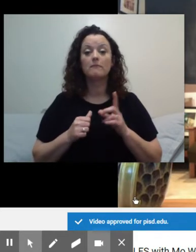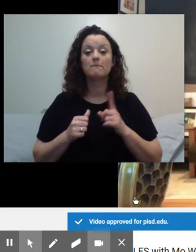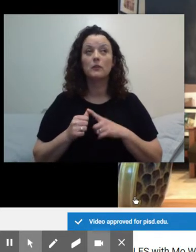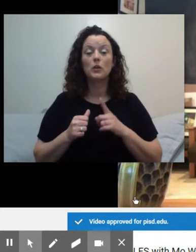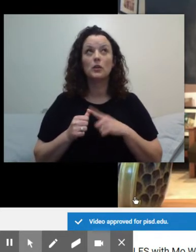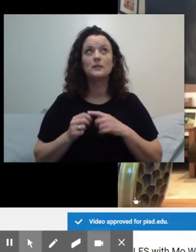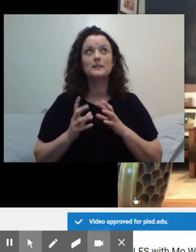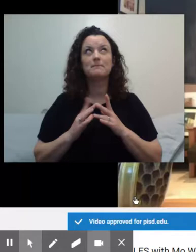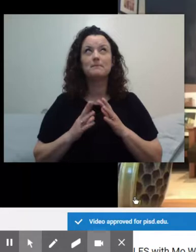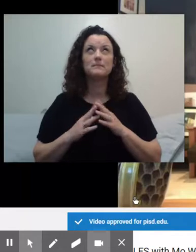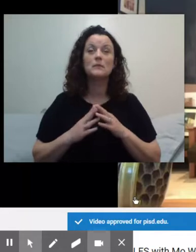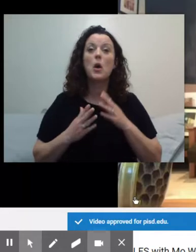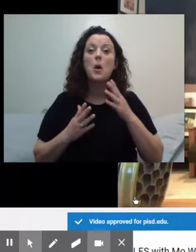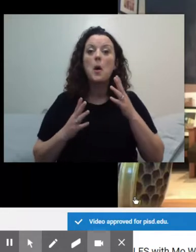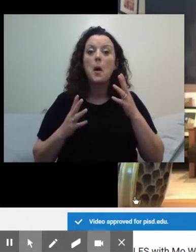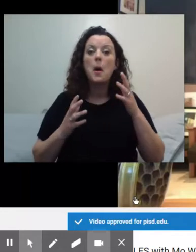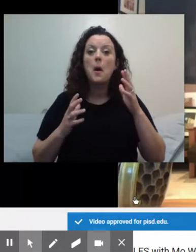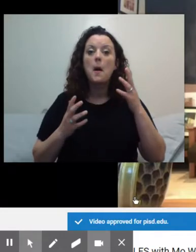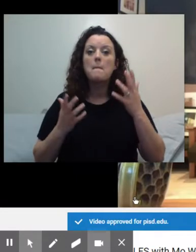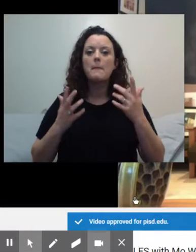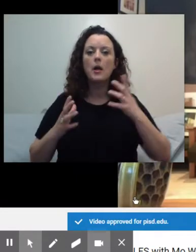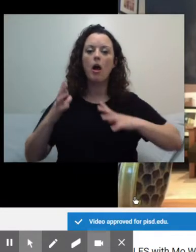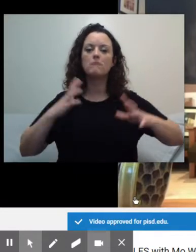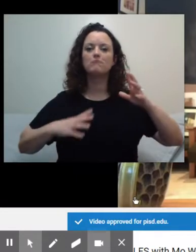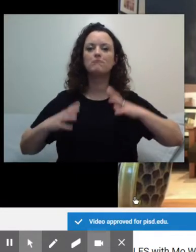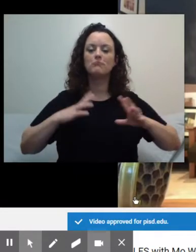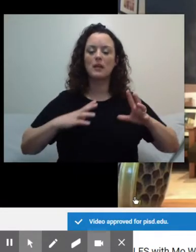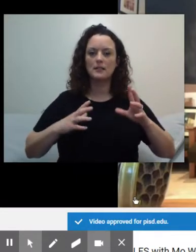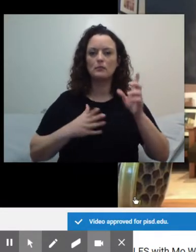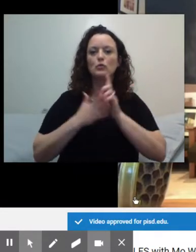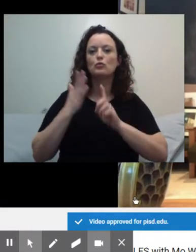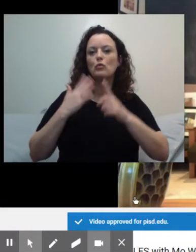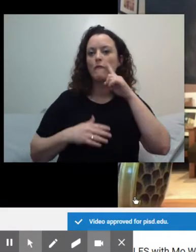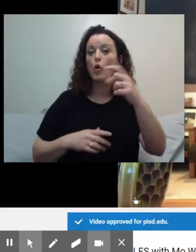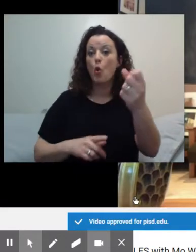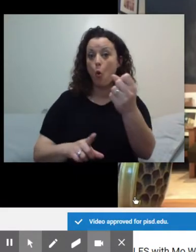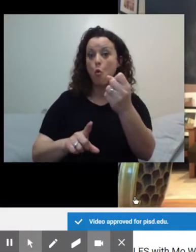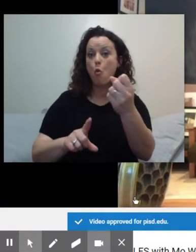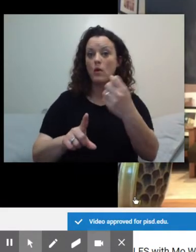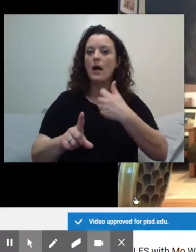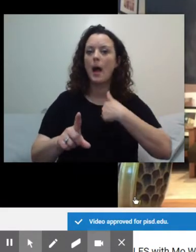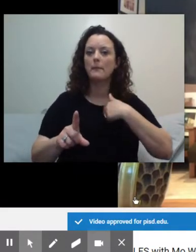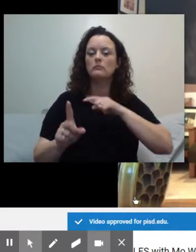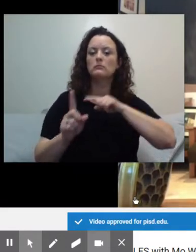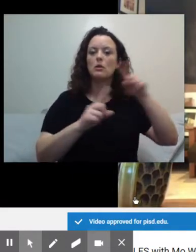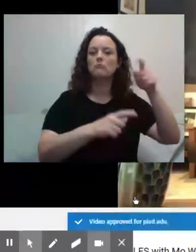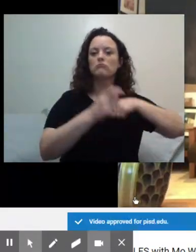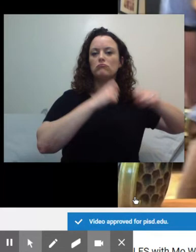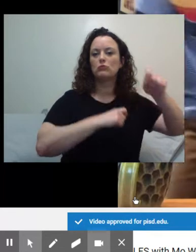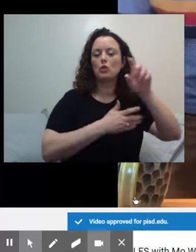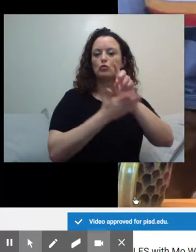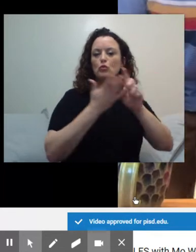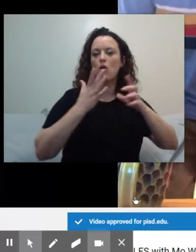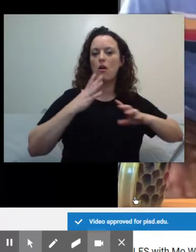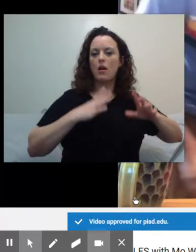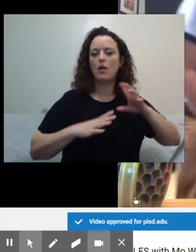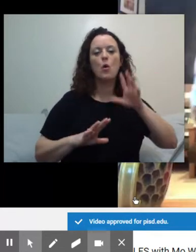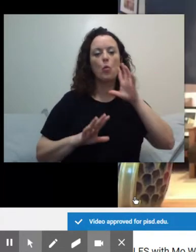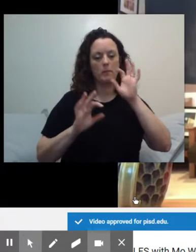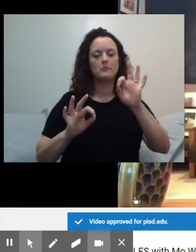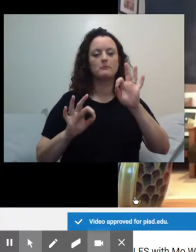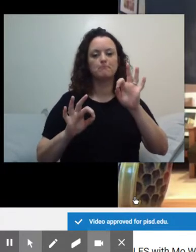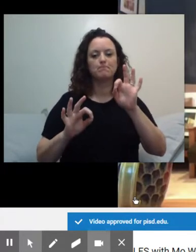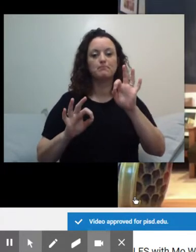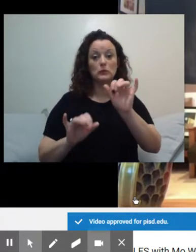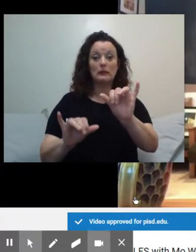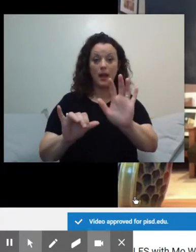maybe I should get dressed first. Maybe I'll draw for you. Hold on right there. Let me get in some of my drawing clothes. This will be fantastic.